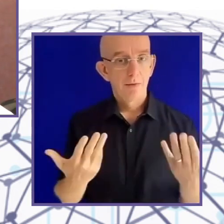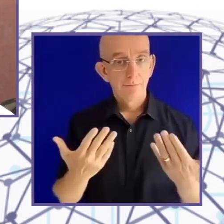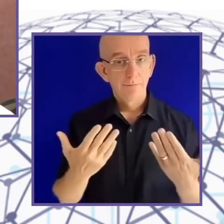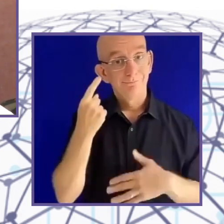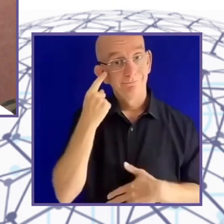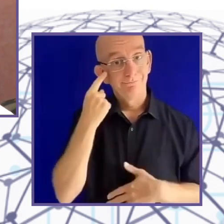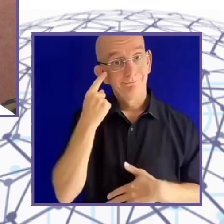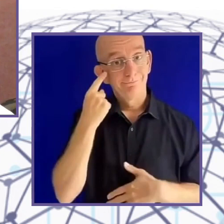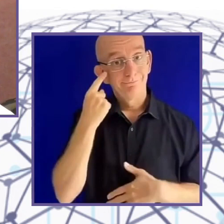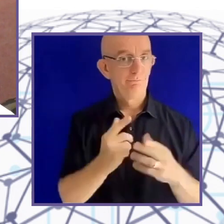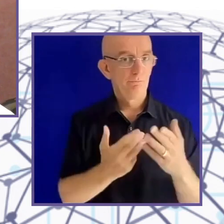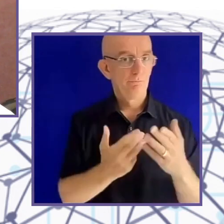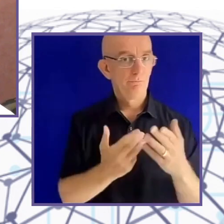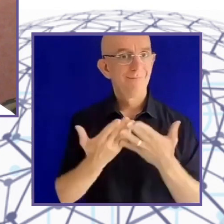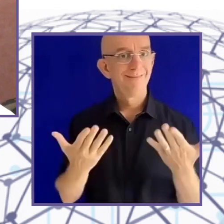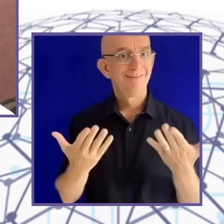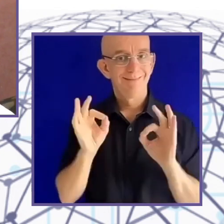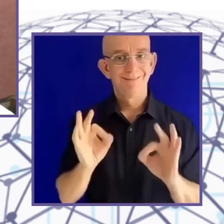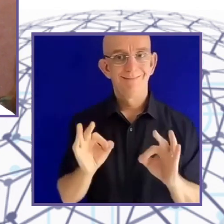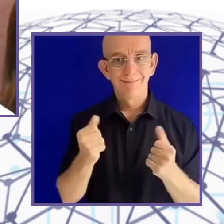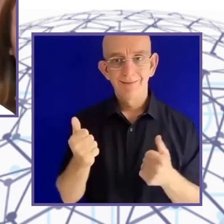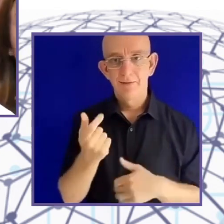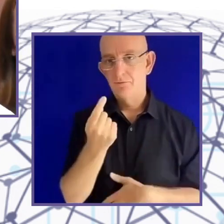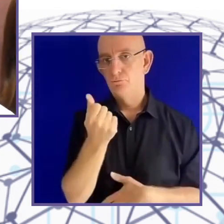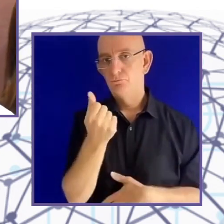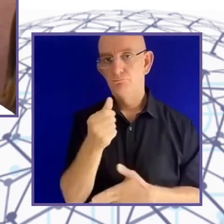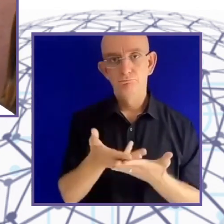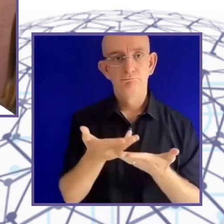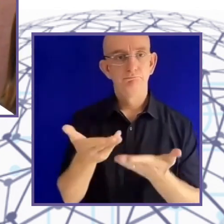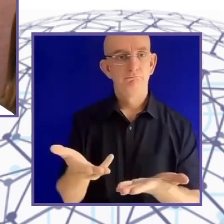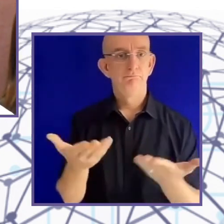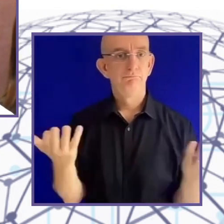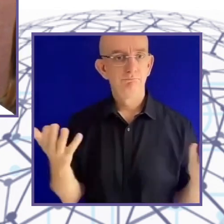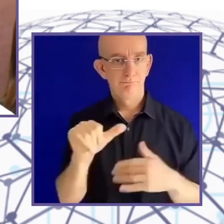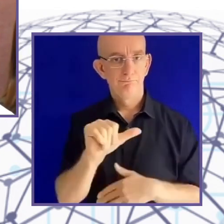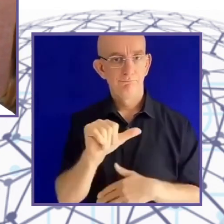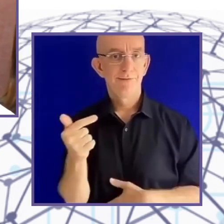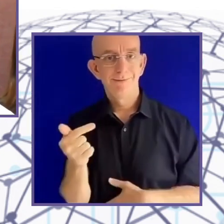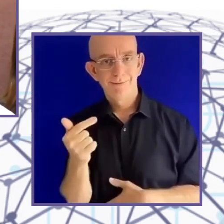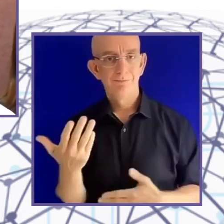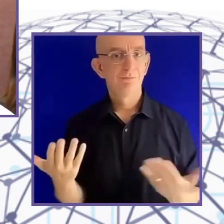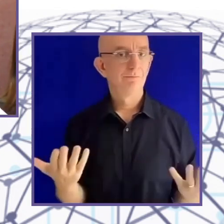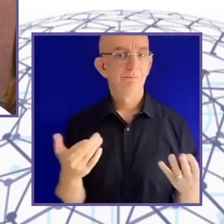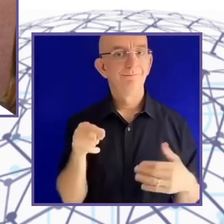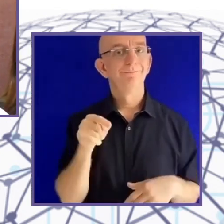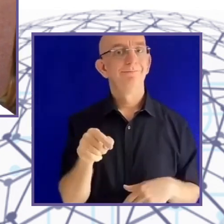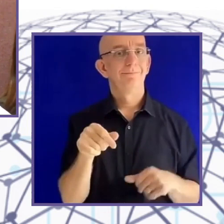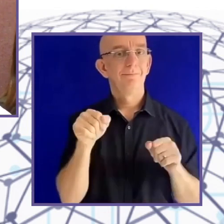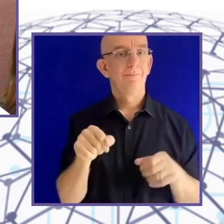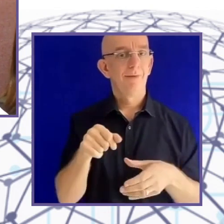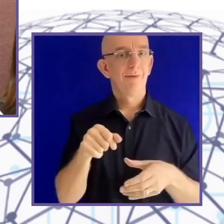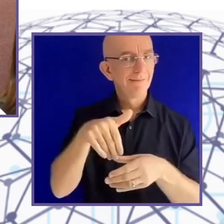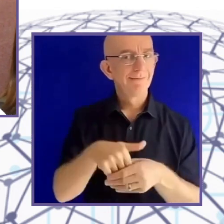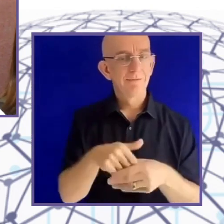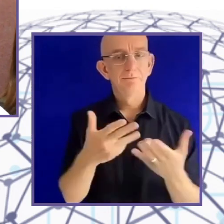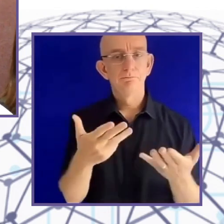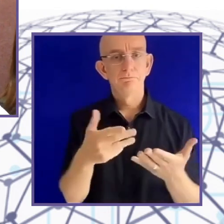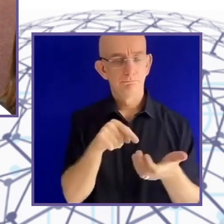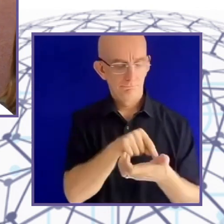WhatsApp or SMS-based hearing aid support program is effective, especially in the first 6